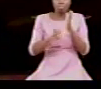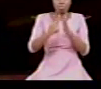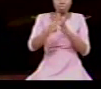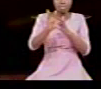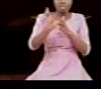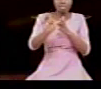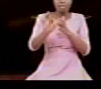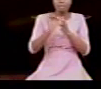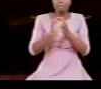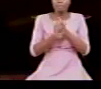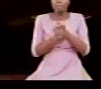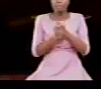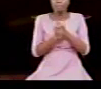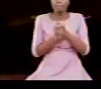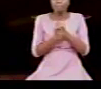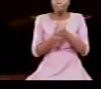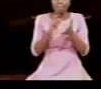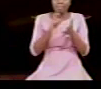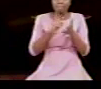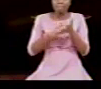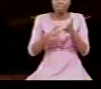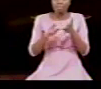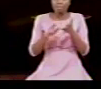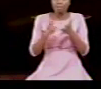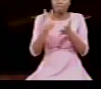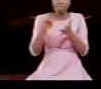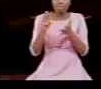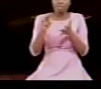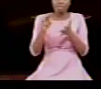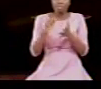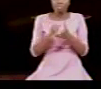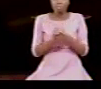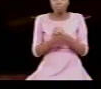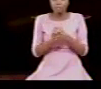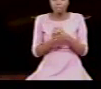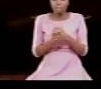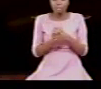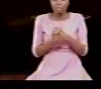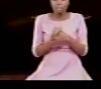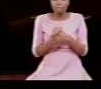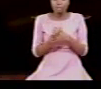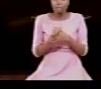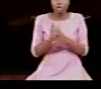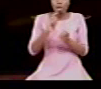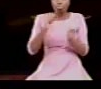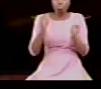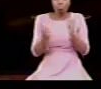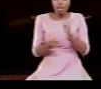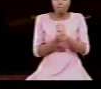29, rather, I read from verse 14, a transformed